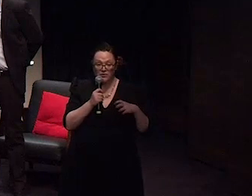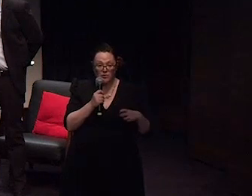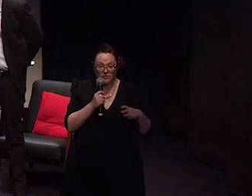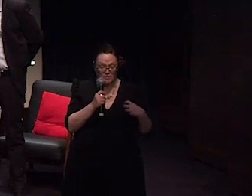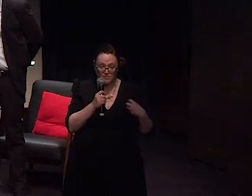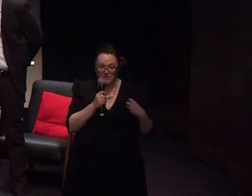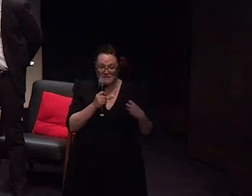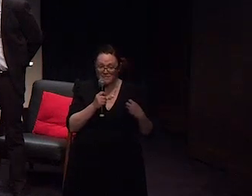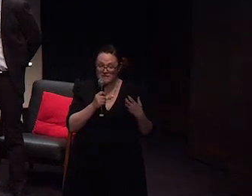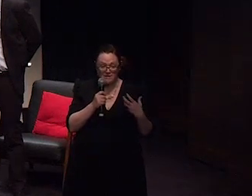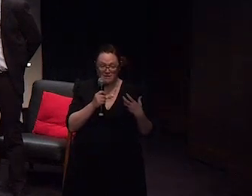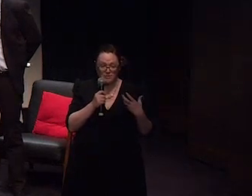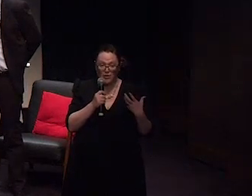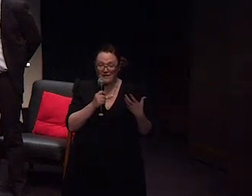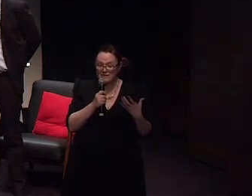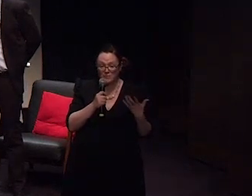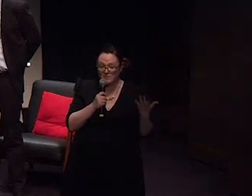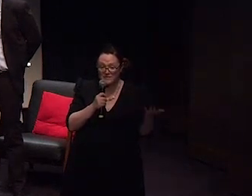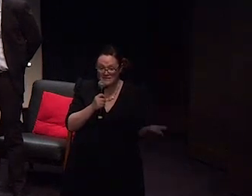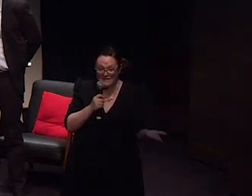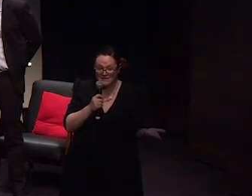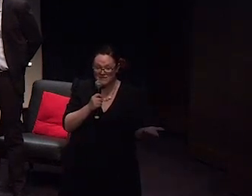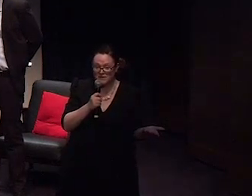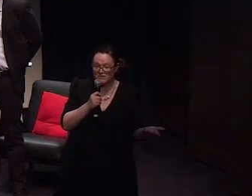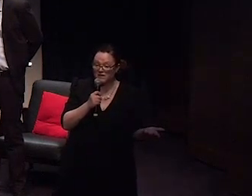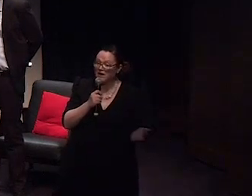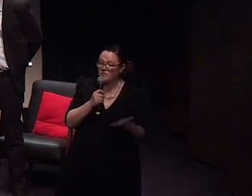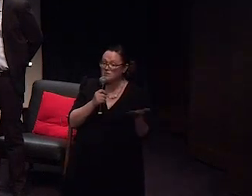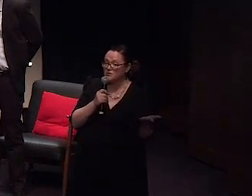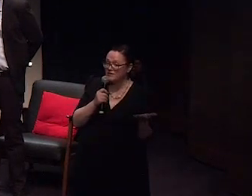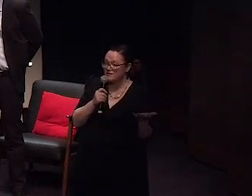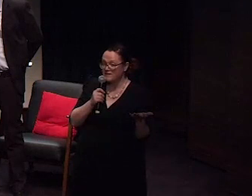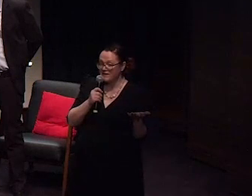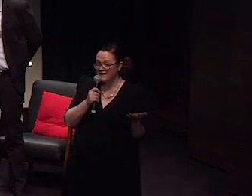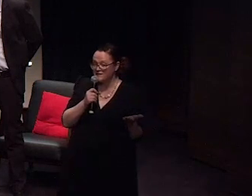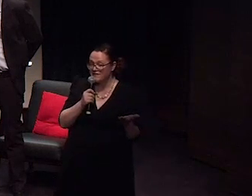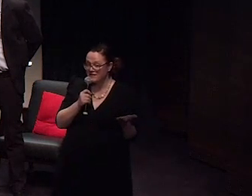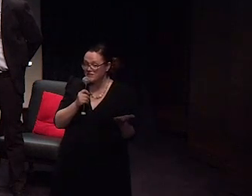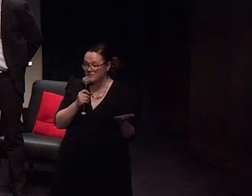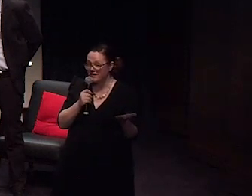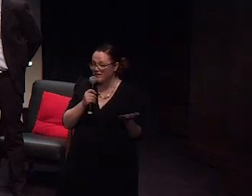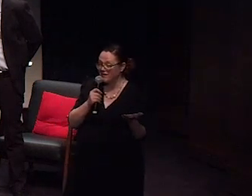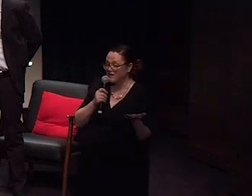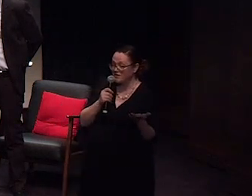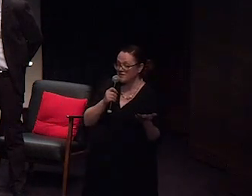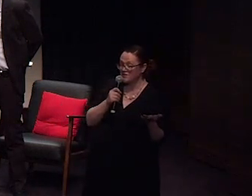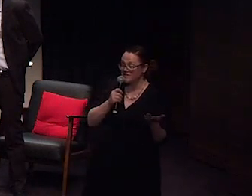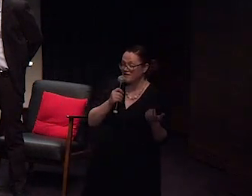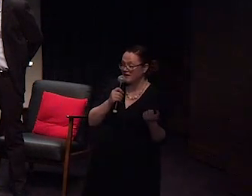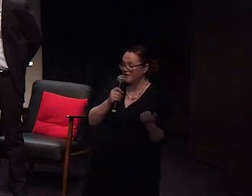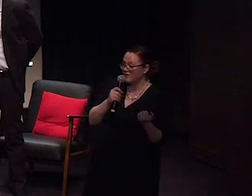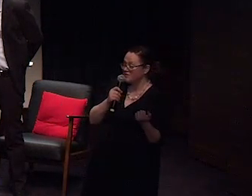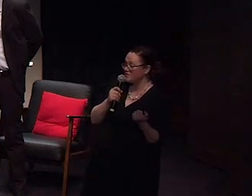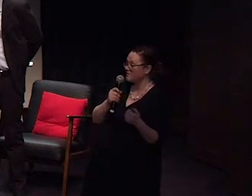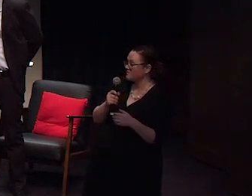The PSAPs, the call handlers would be able to see the situation. I'm just wondering if there's been any consideration about that and how you'd integrate